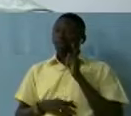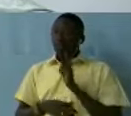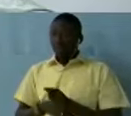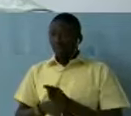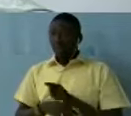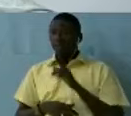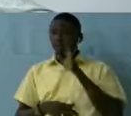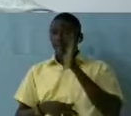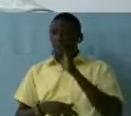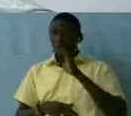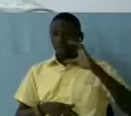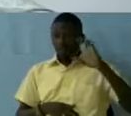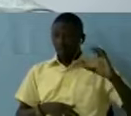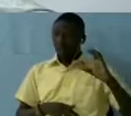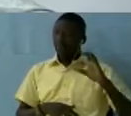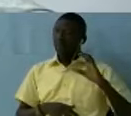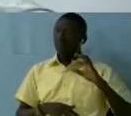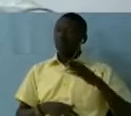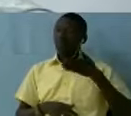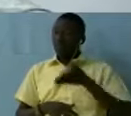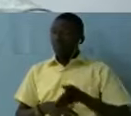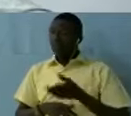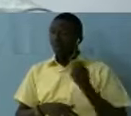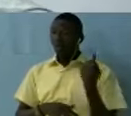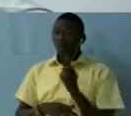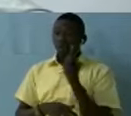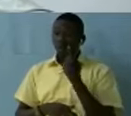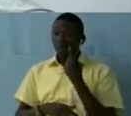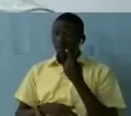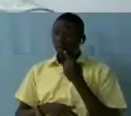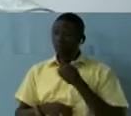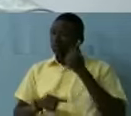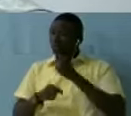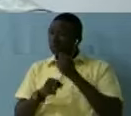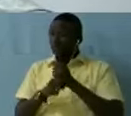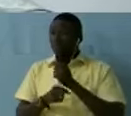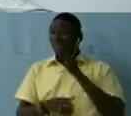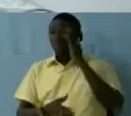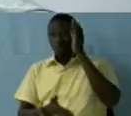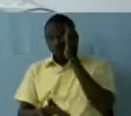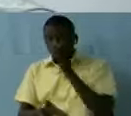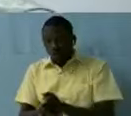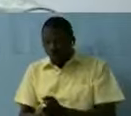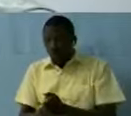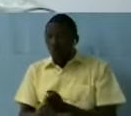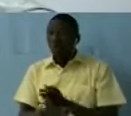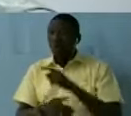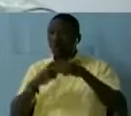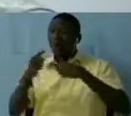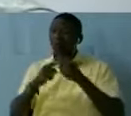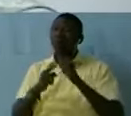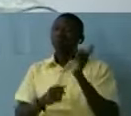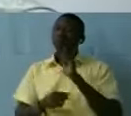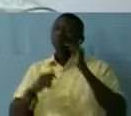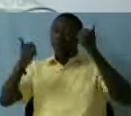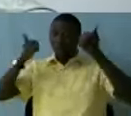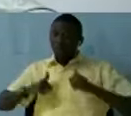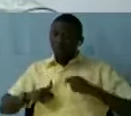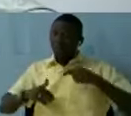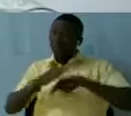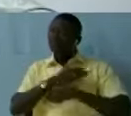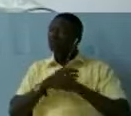is here only to try to establish the truth about what has happened in the 22 years